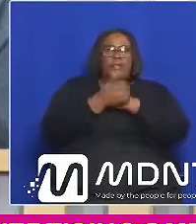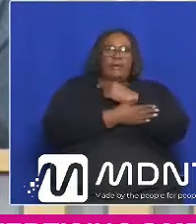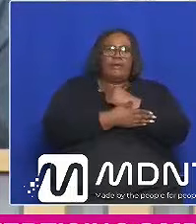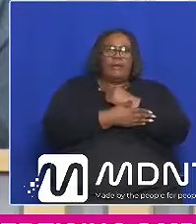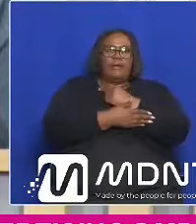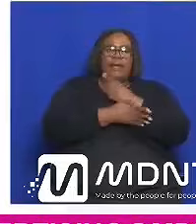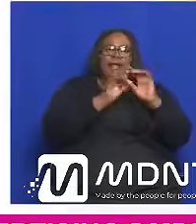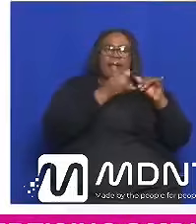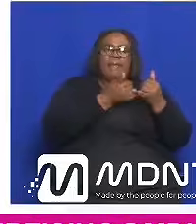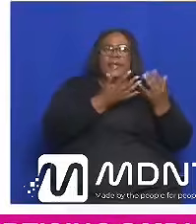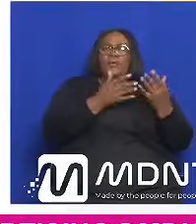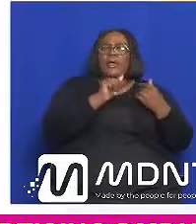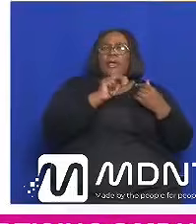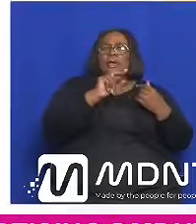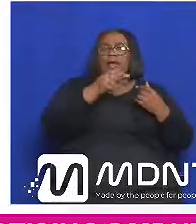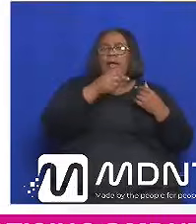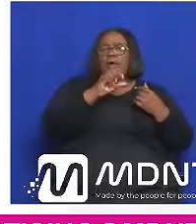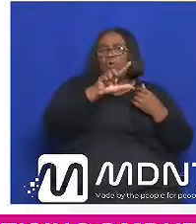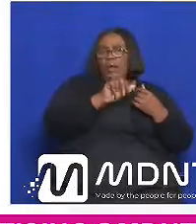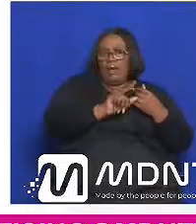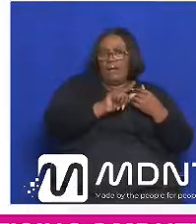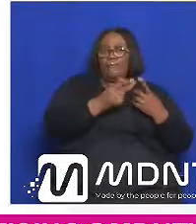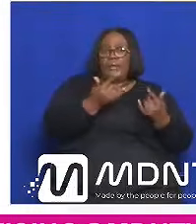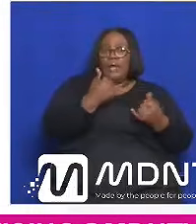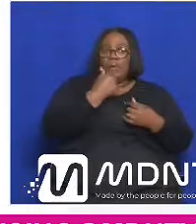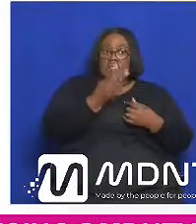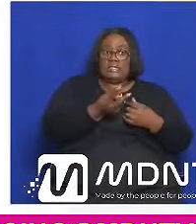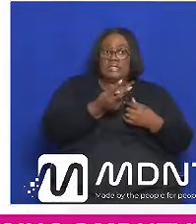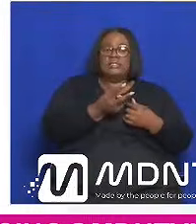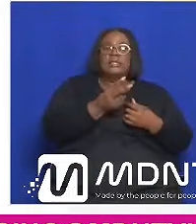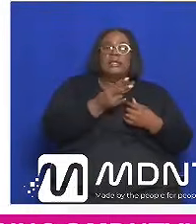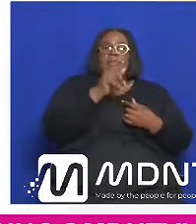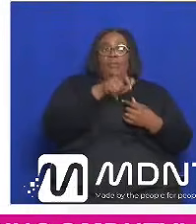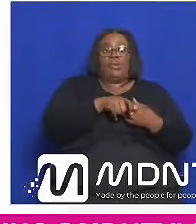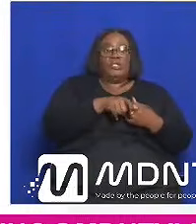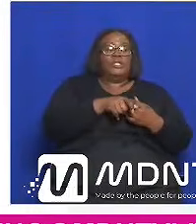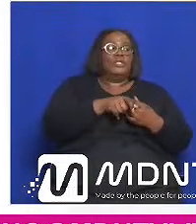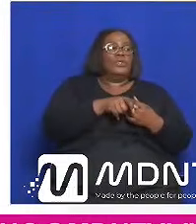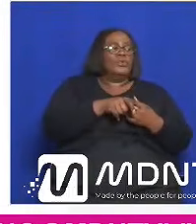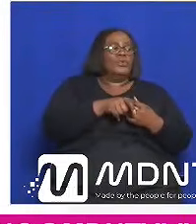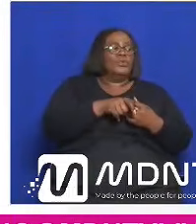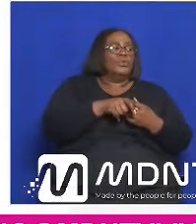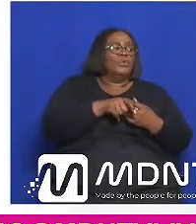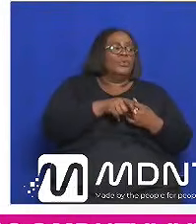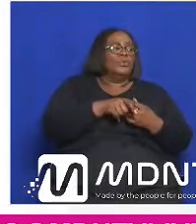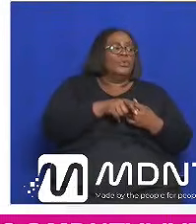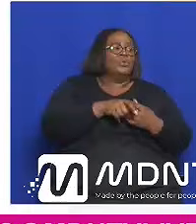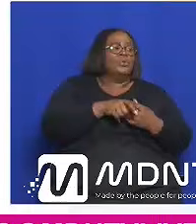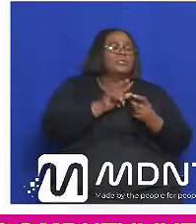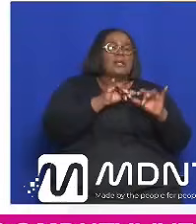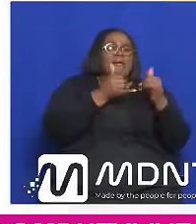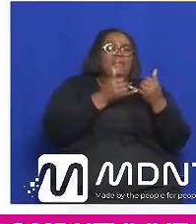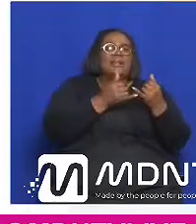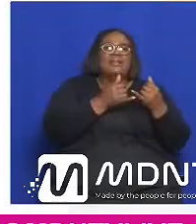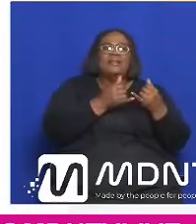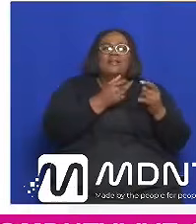Of course. Yeah. Now I see that the exporter there is an Angolan company with a Portuguese